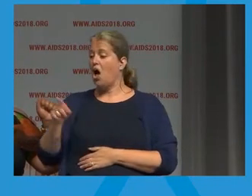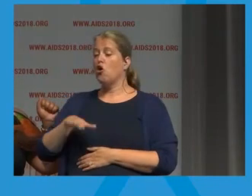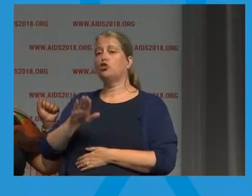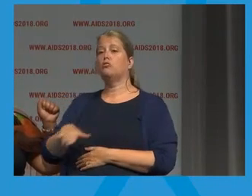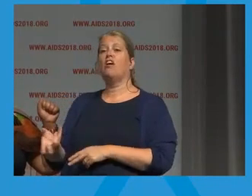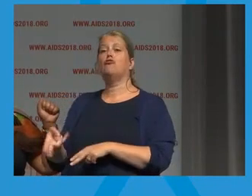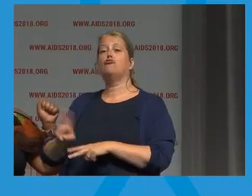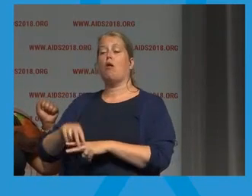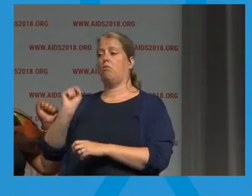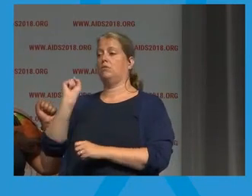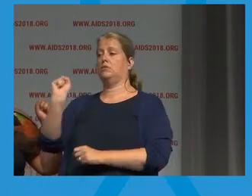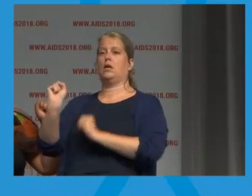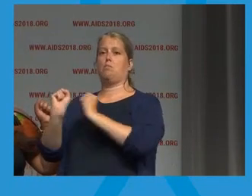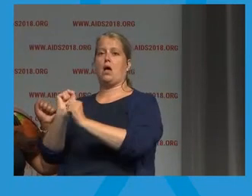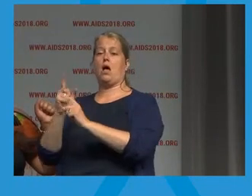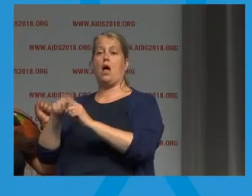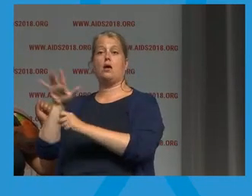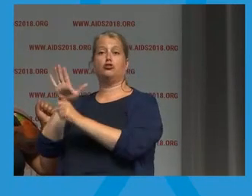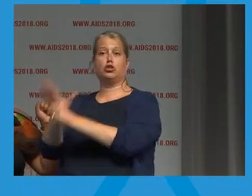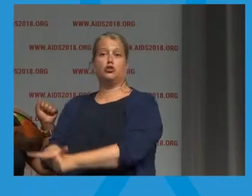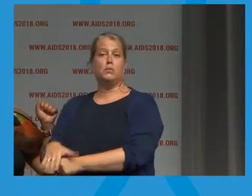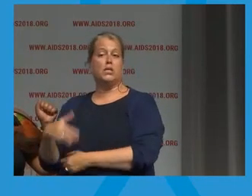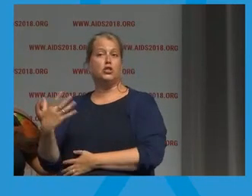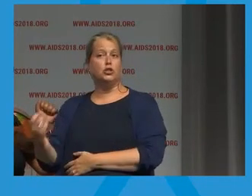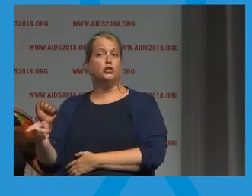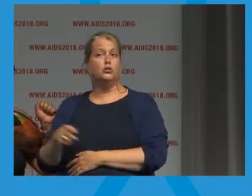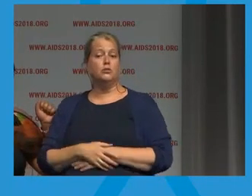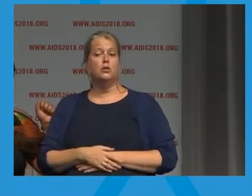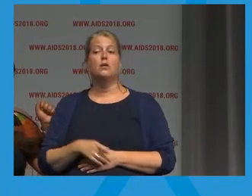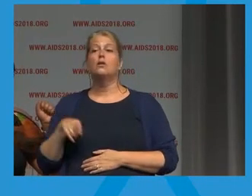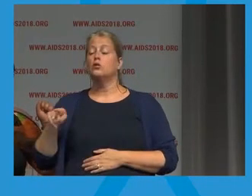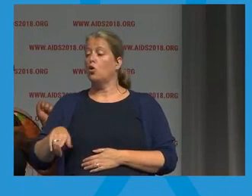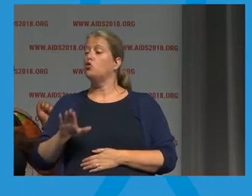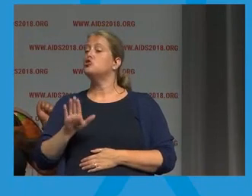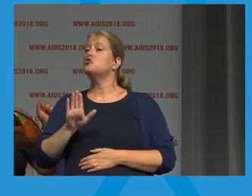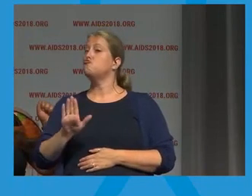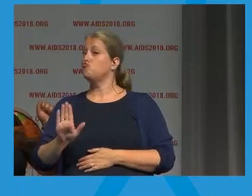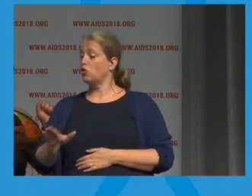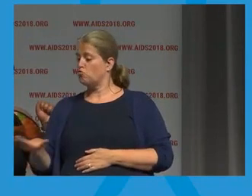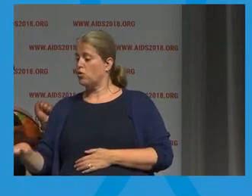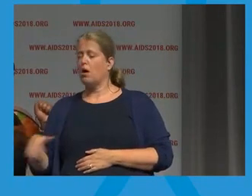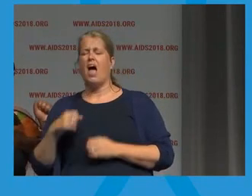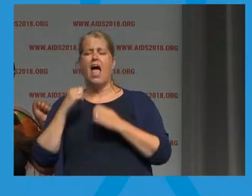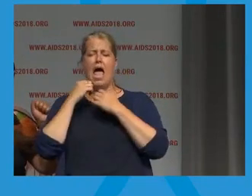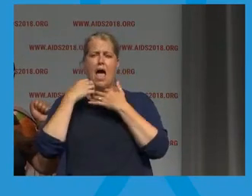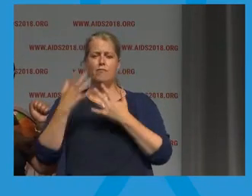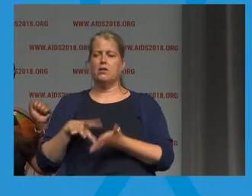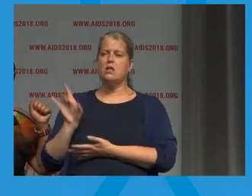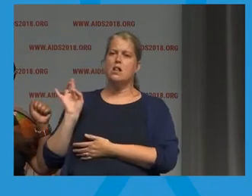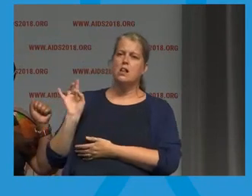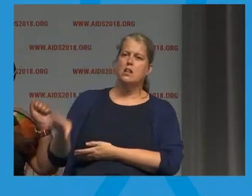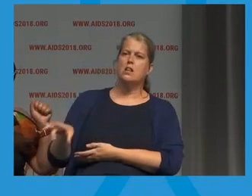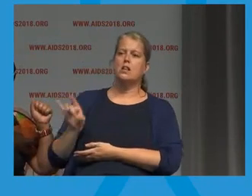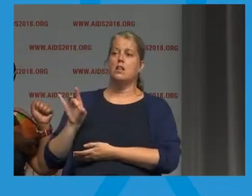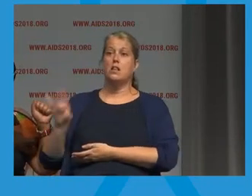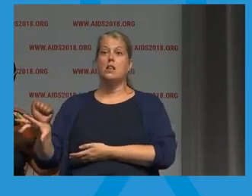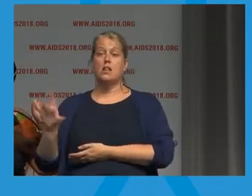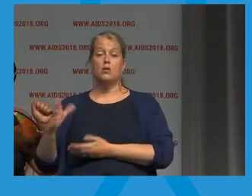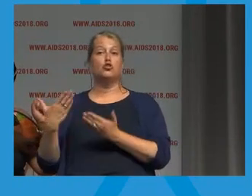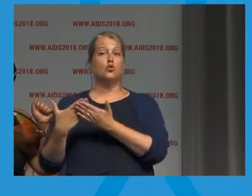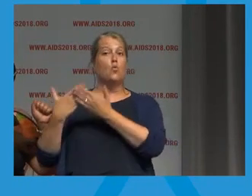and discrimination. Those children face daily rejection and abuse at school and